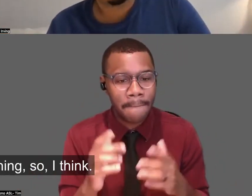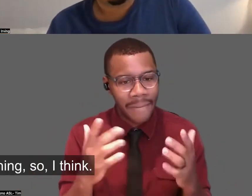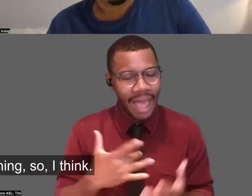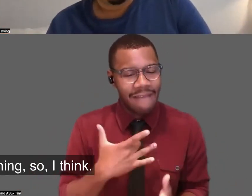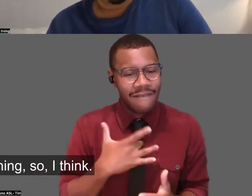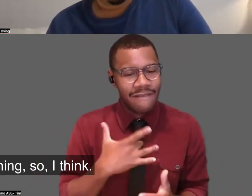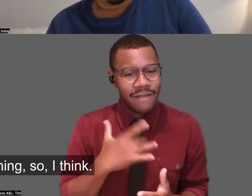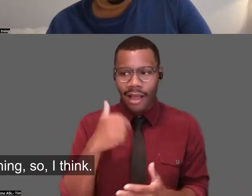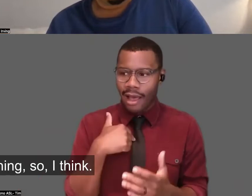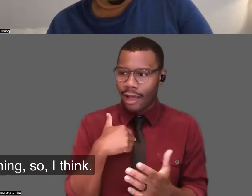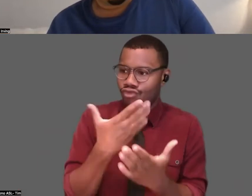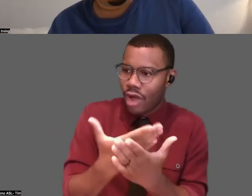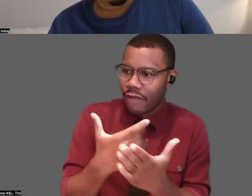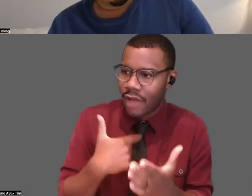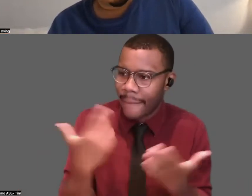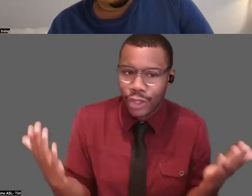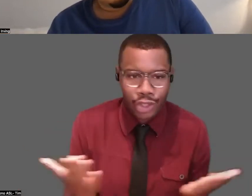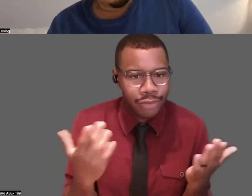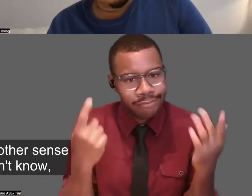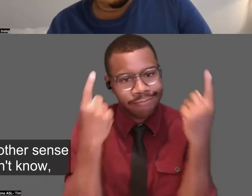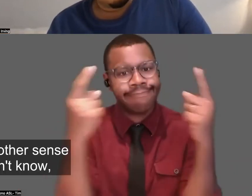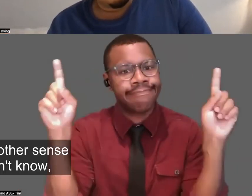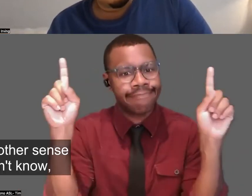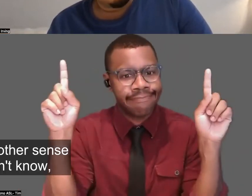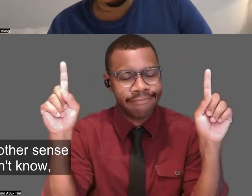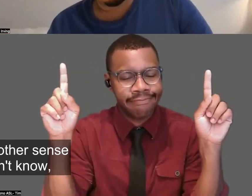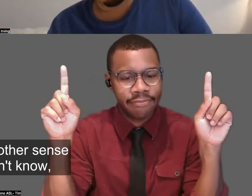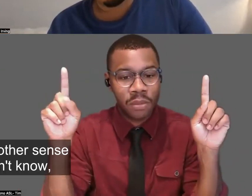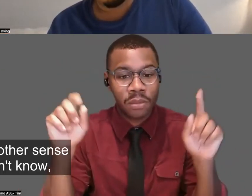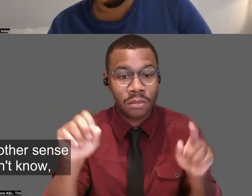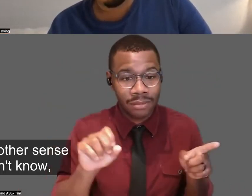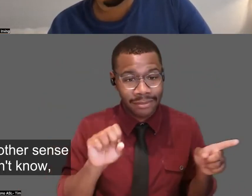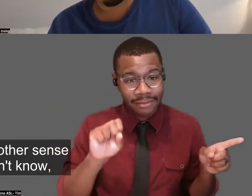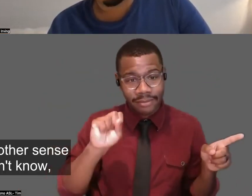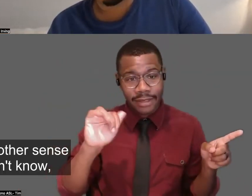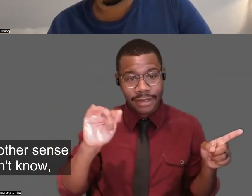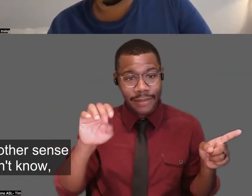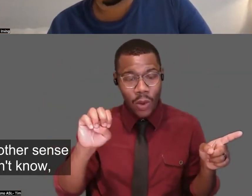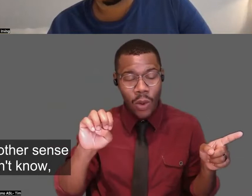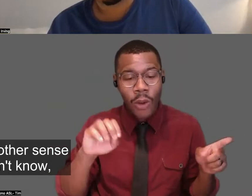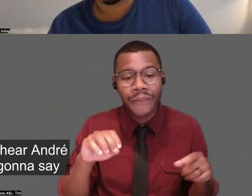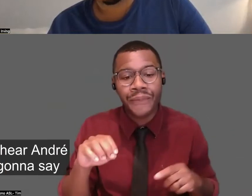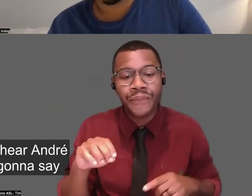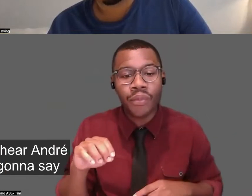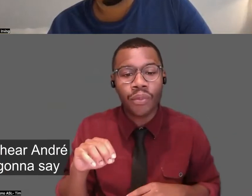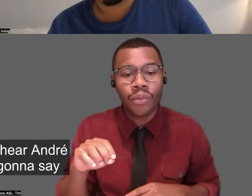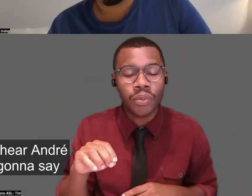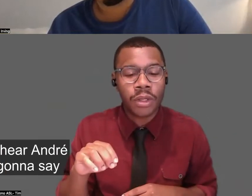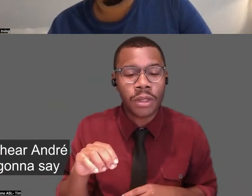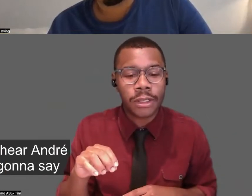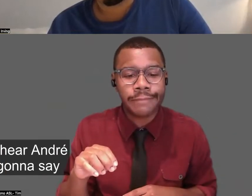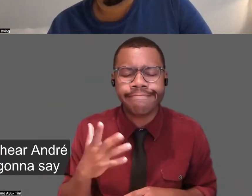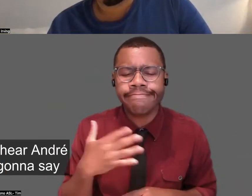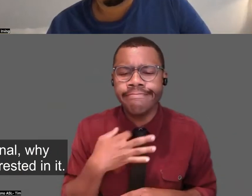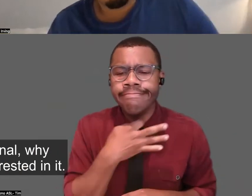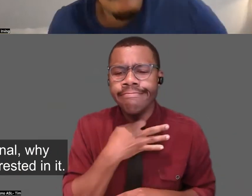So I think. Well, just another sense of like, I don't know. I'm curious to hear, André,